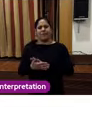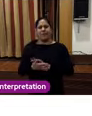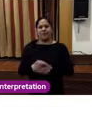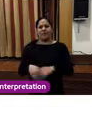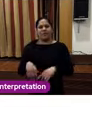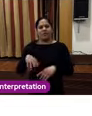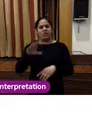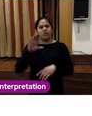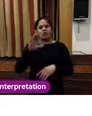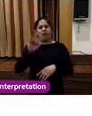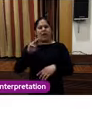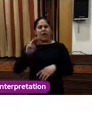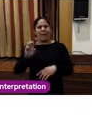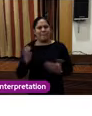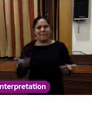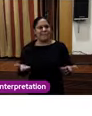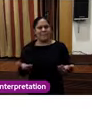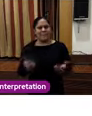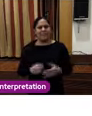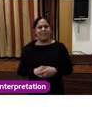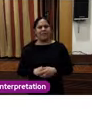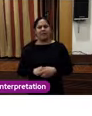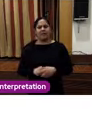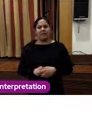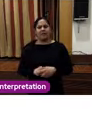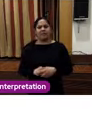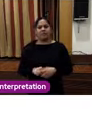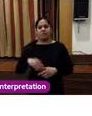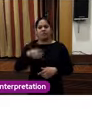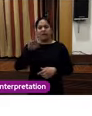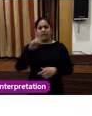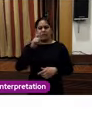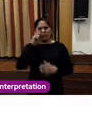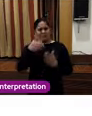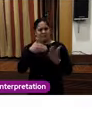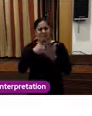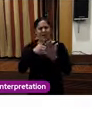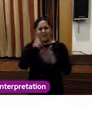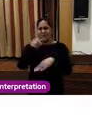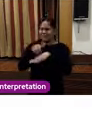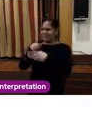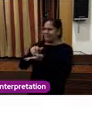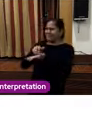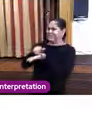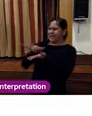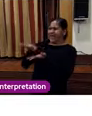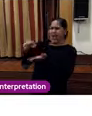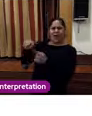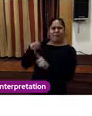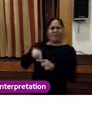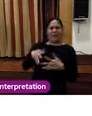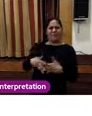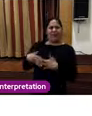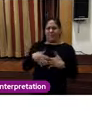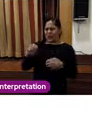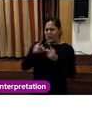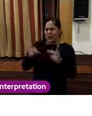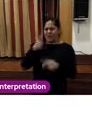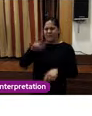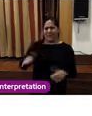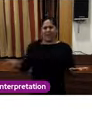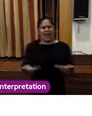you want to practice racism, get on a space shuttle and go to the moon. There's no place for it. That's the end of that.